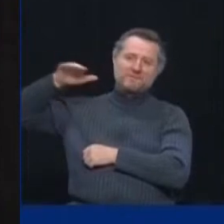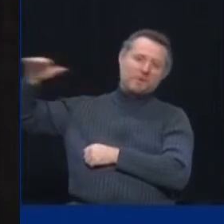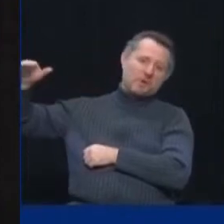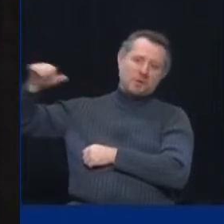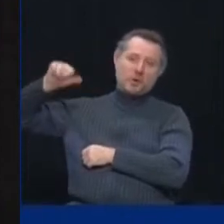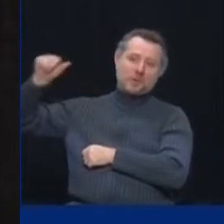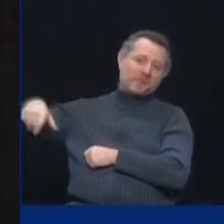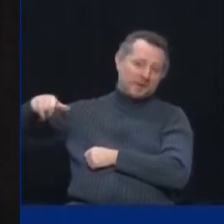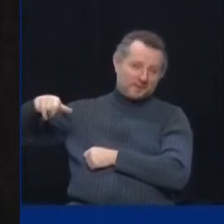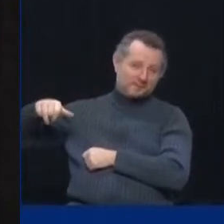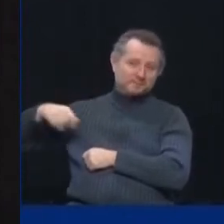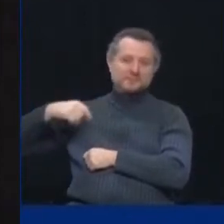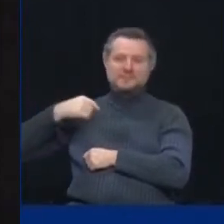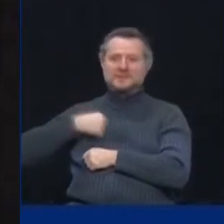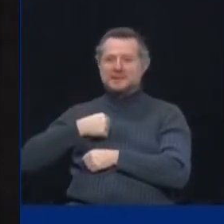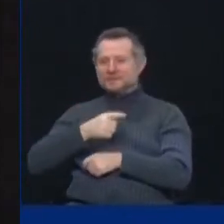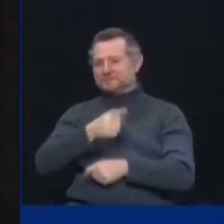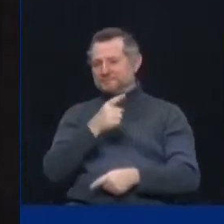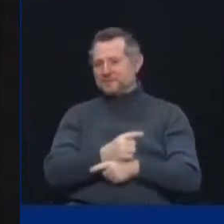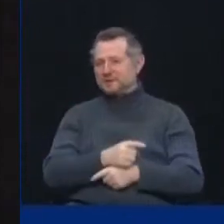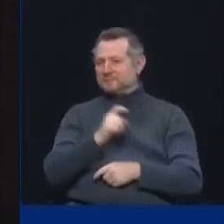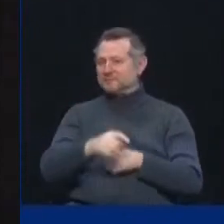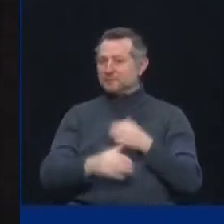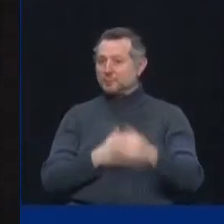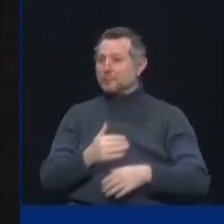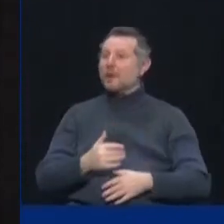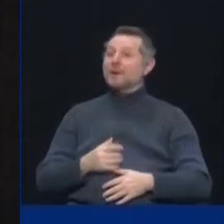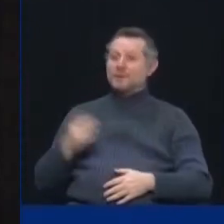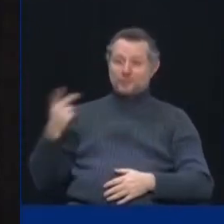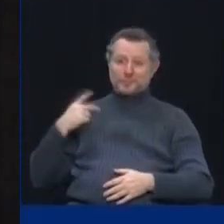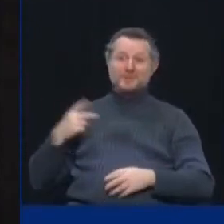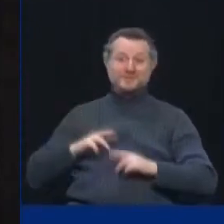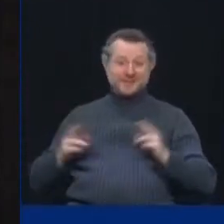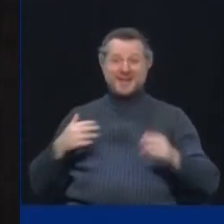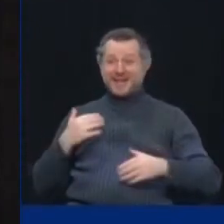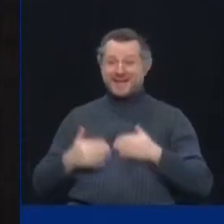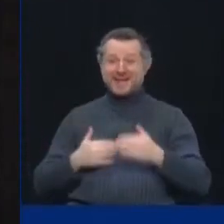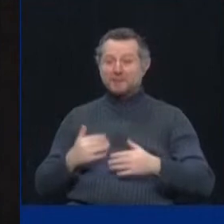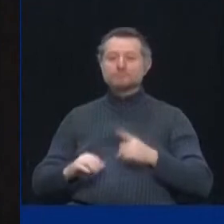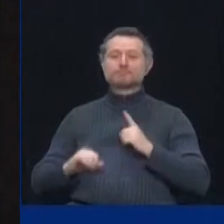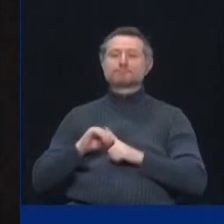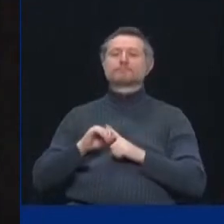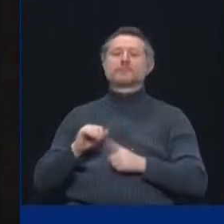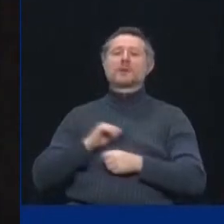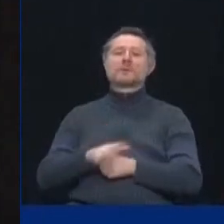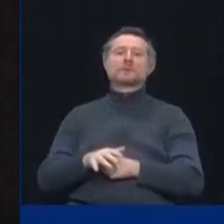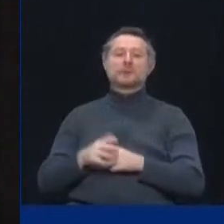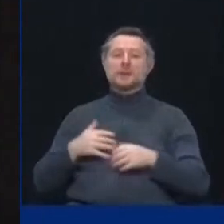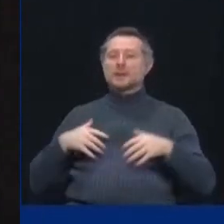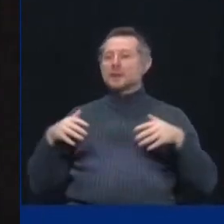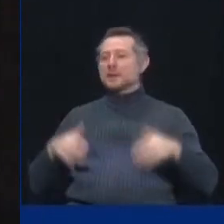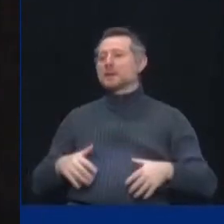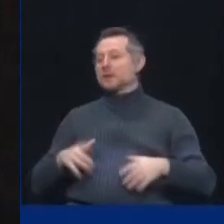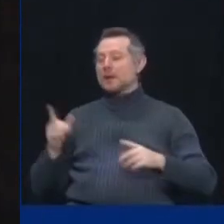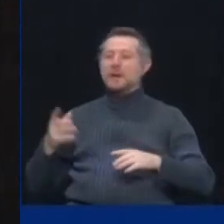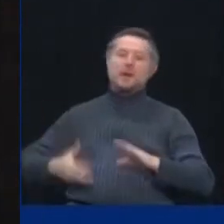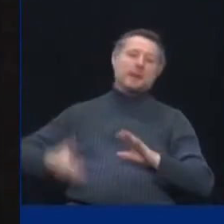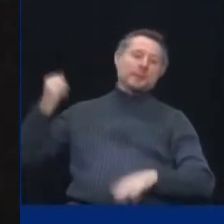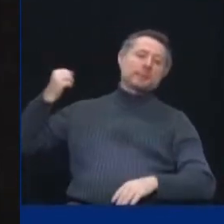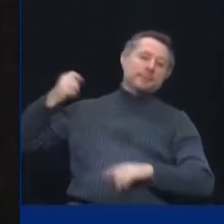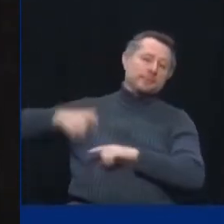right direction, but it was the pandemic that slowed us down. And yes, we had to get through